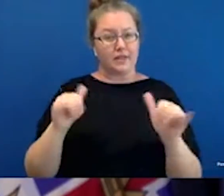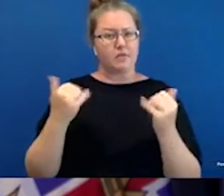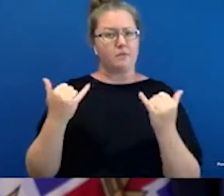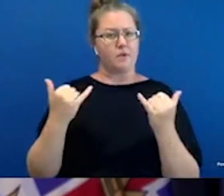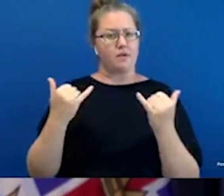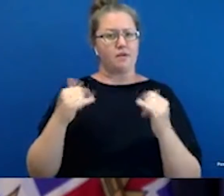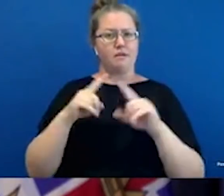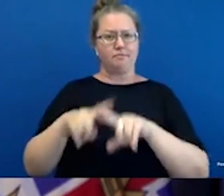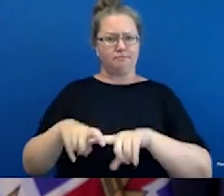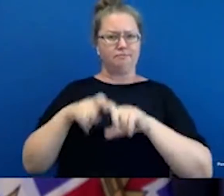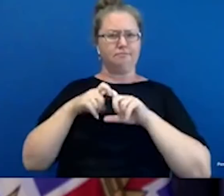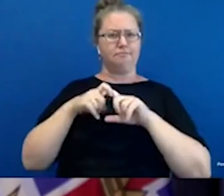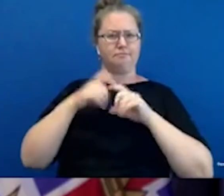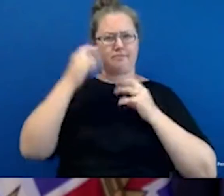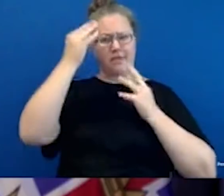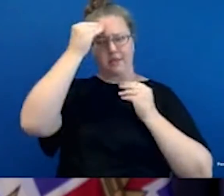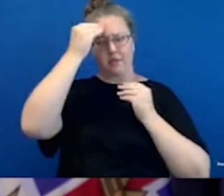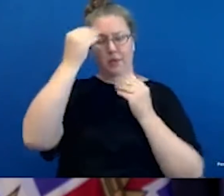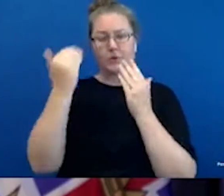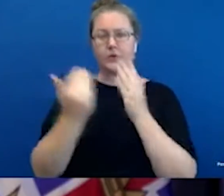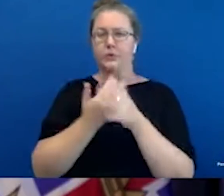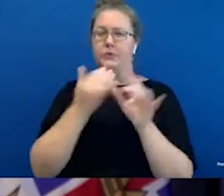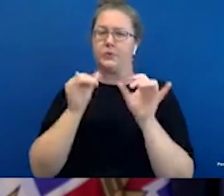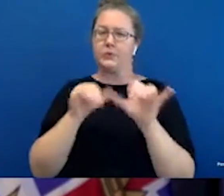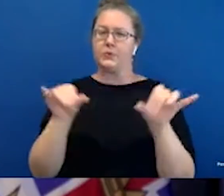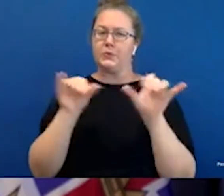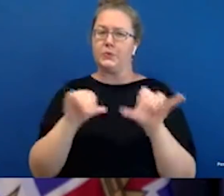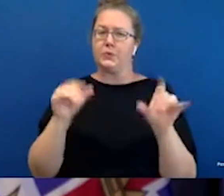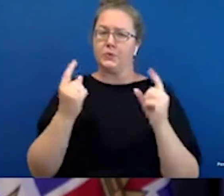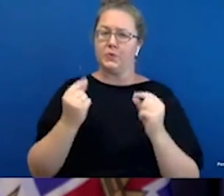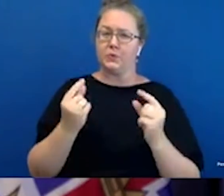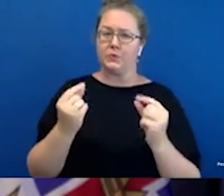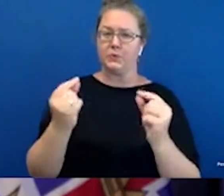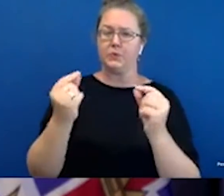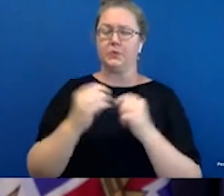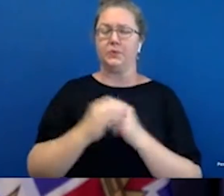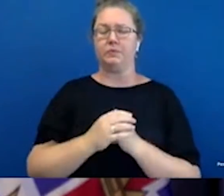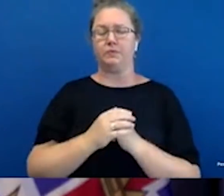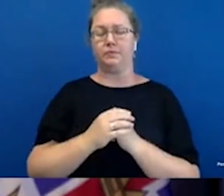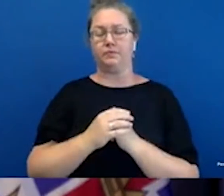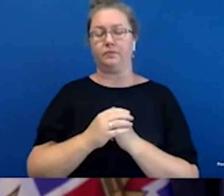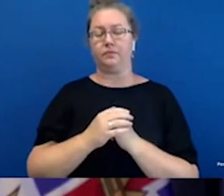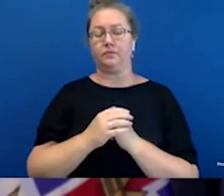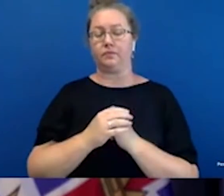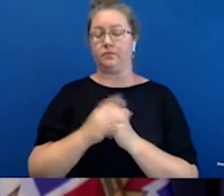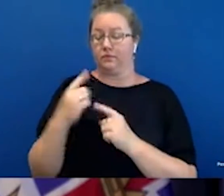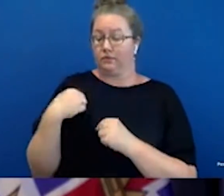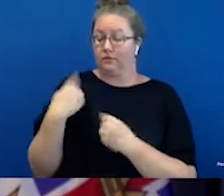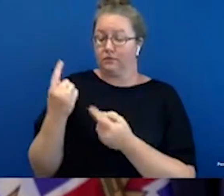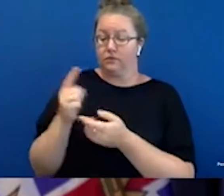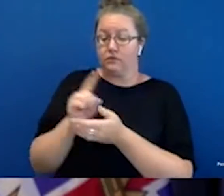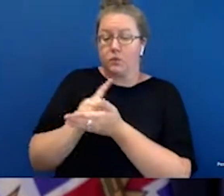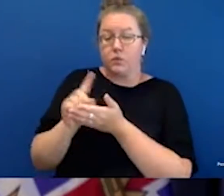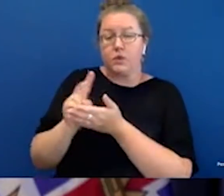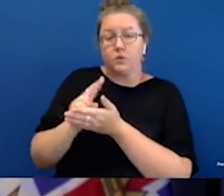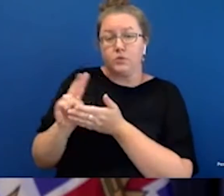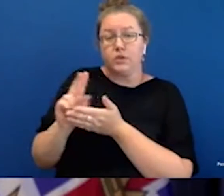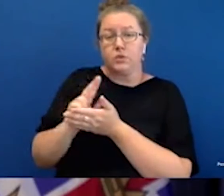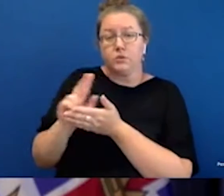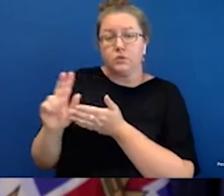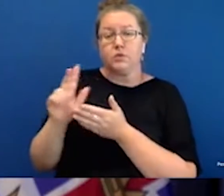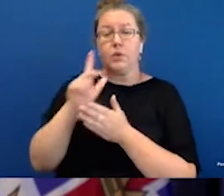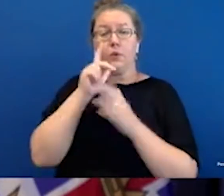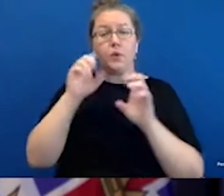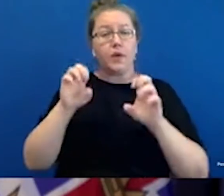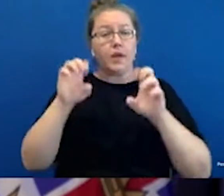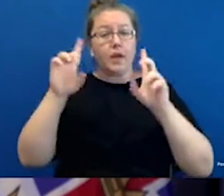back and set those new routines for our new school year, for the new phase that we're moving through. Over the past few